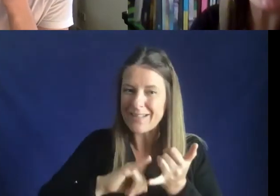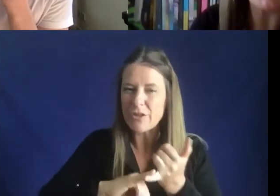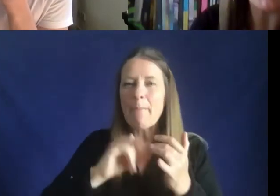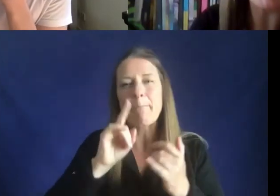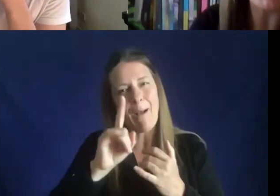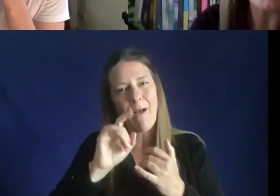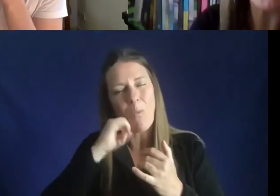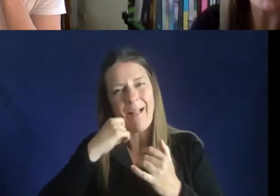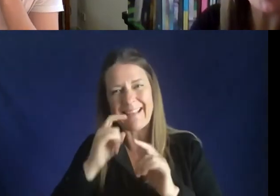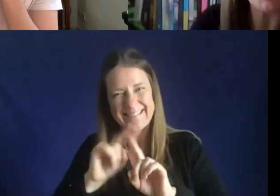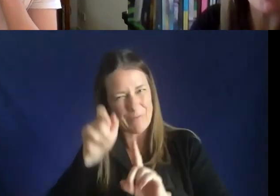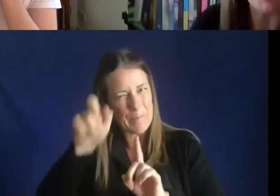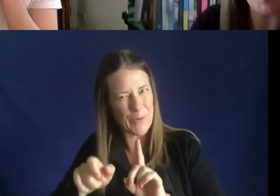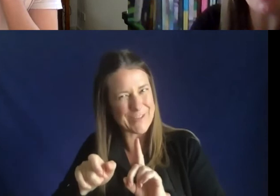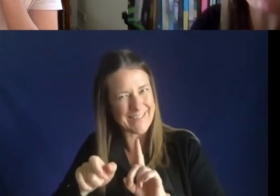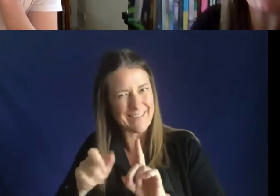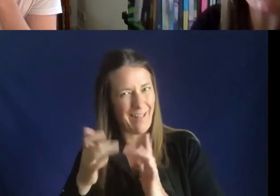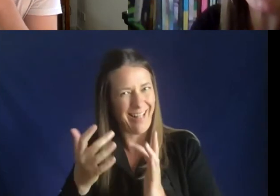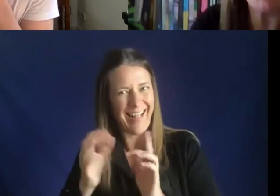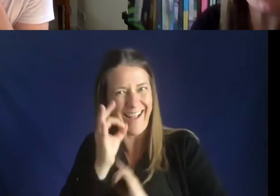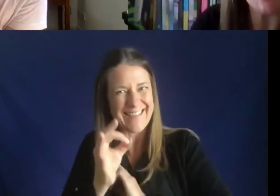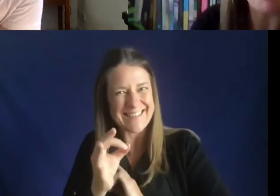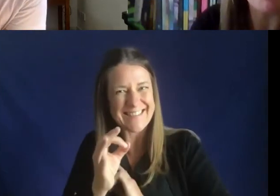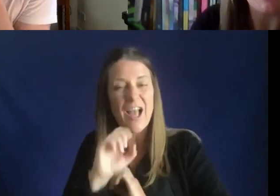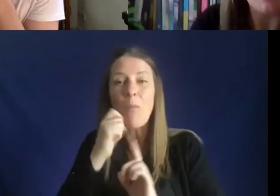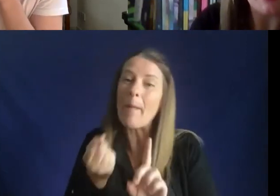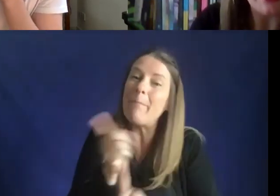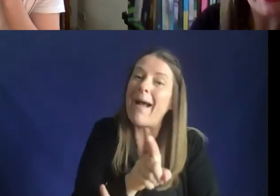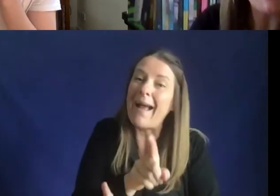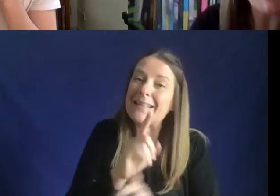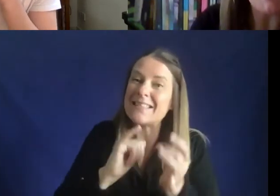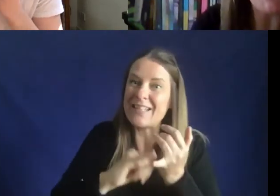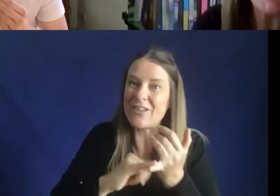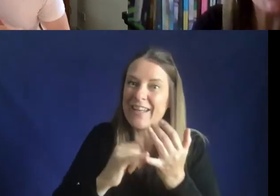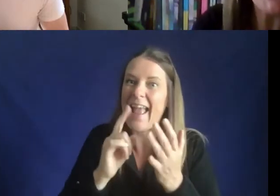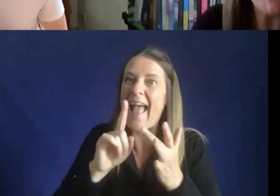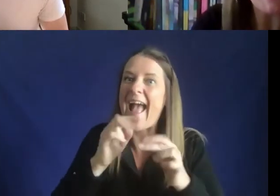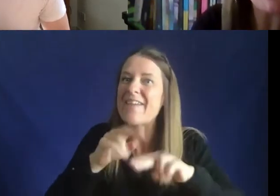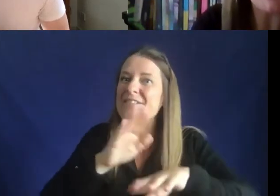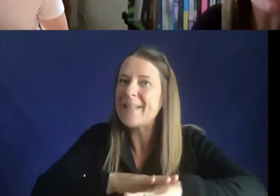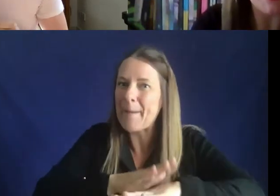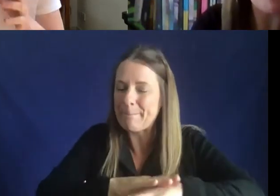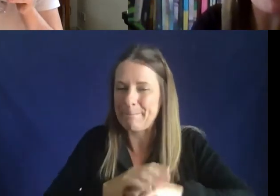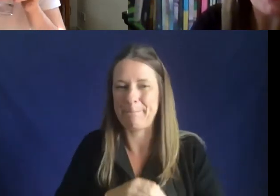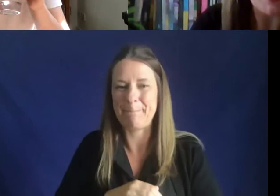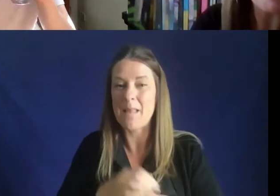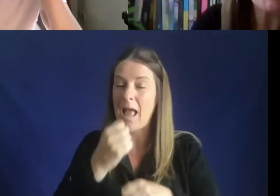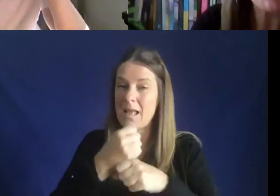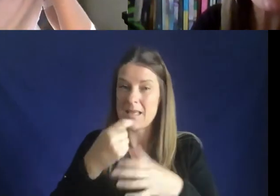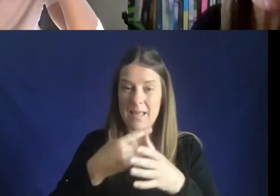move to somebody who we've not had a question from, and I'll come back to you, Sanjay, if we've got time. Gary Gardner asks,